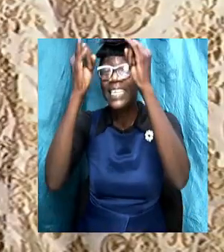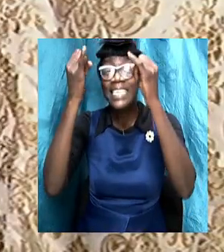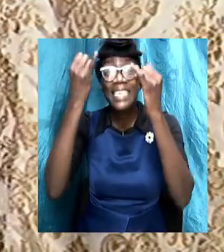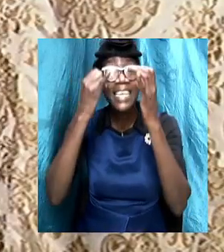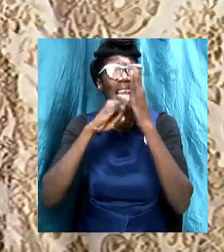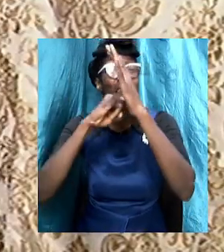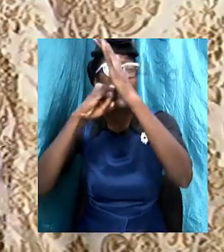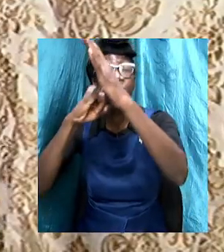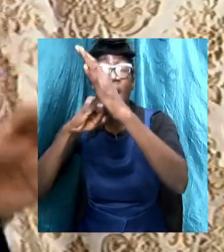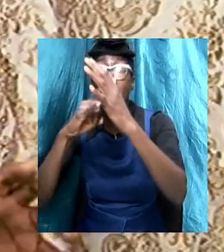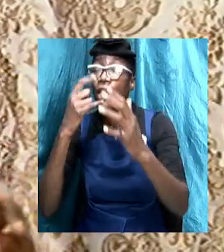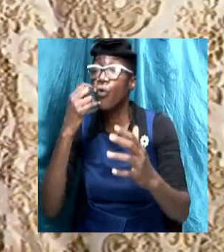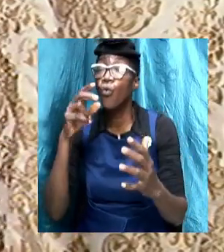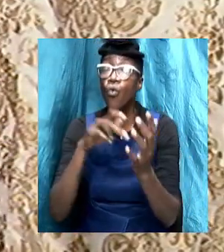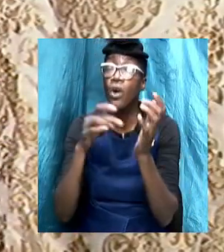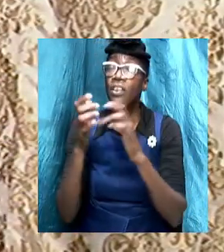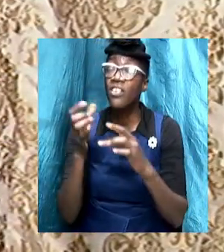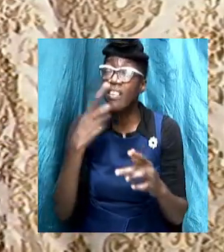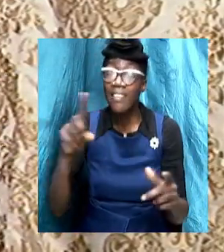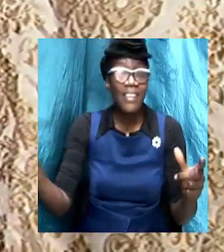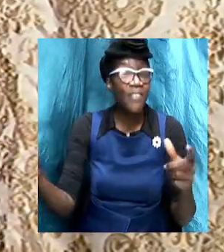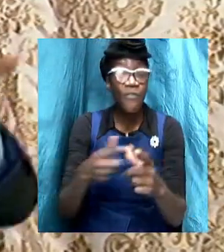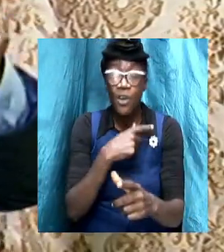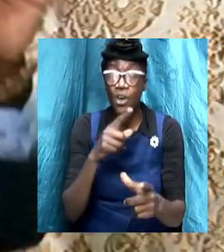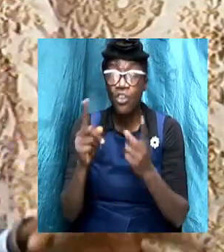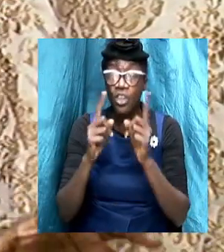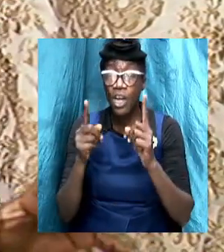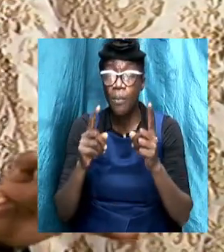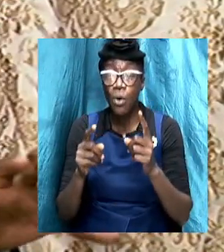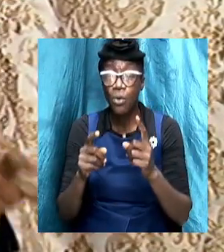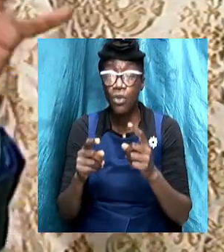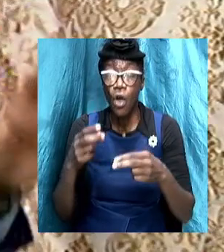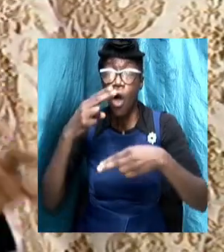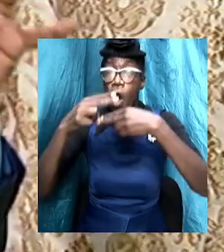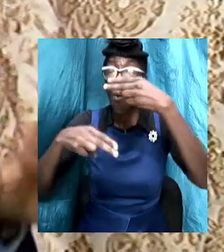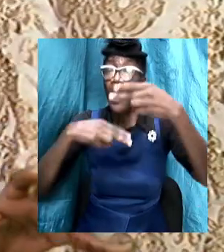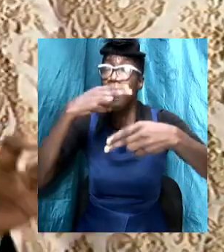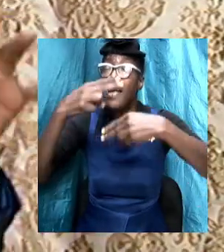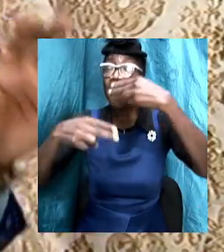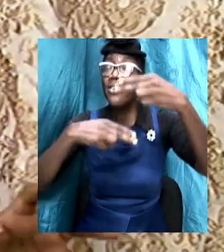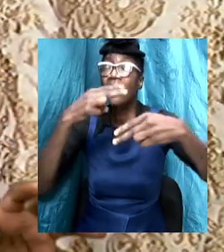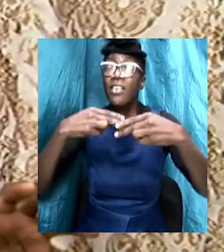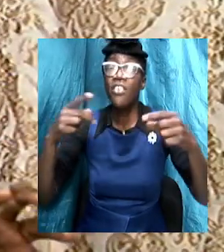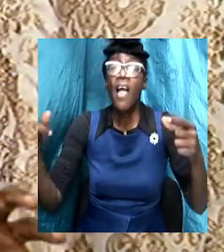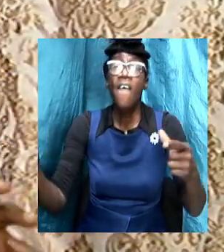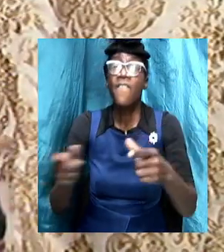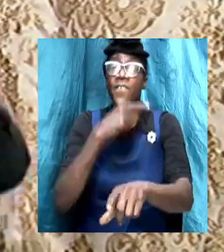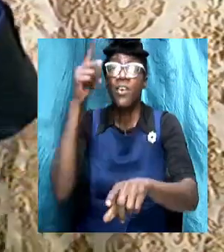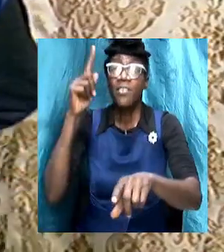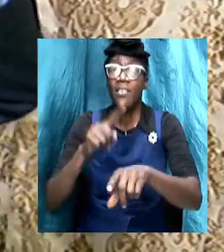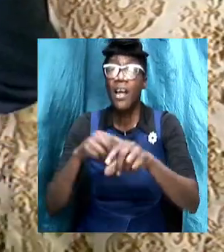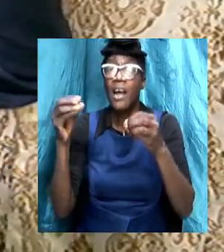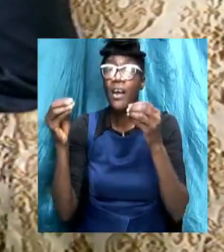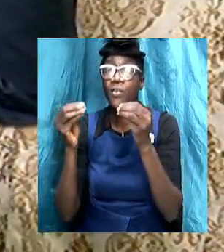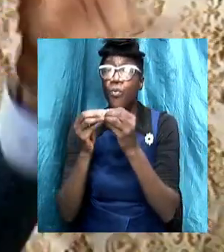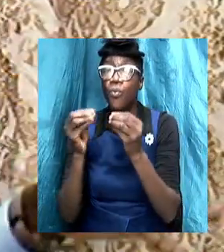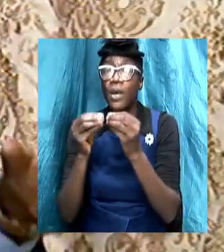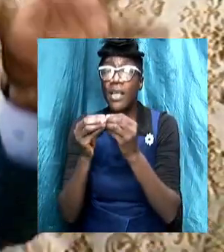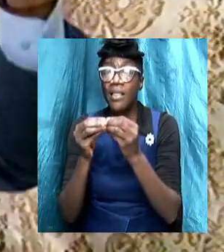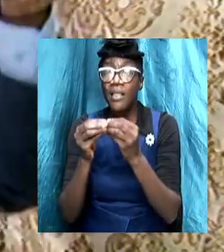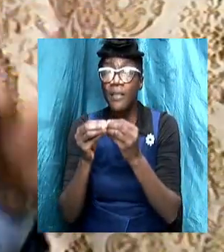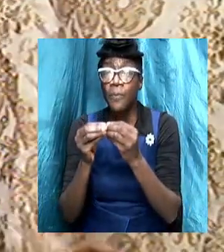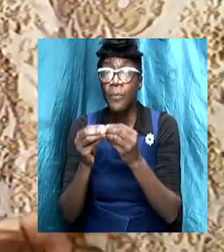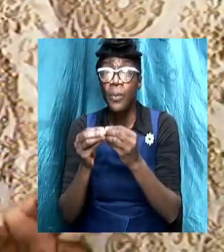talking about our heritage and our identity. Our heritage first starts in the fact that we must